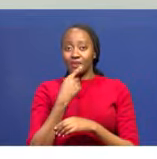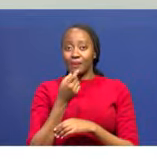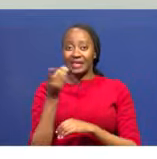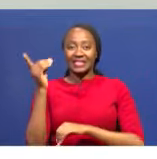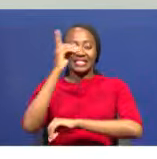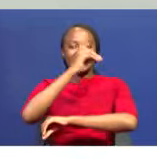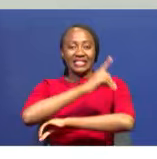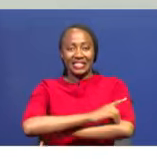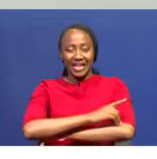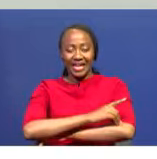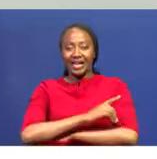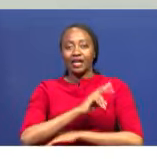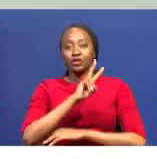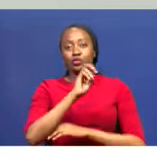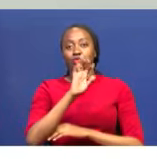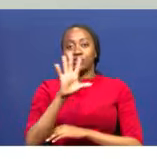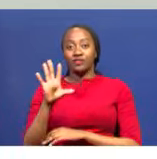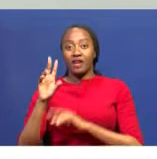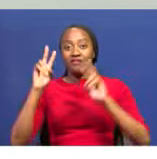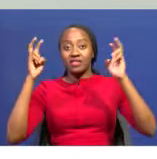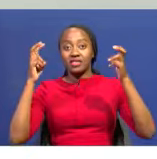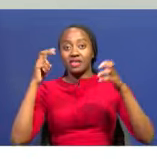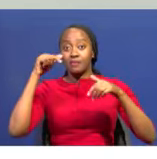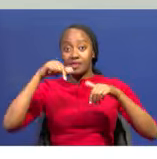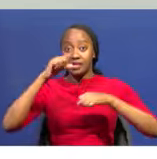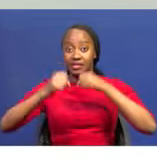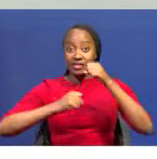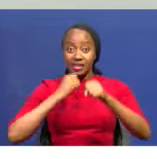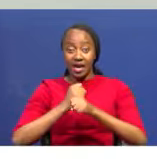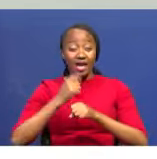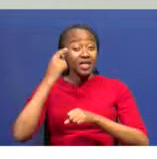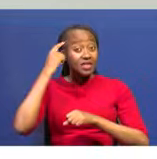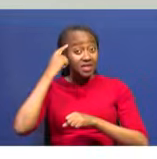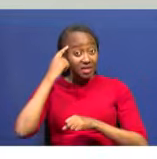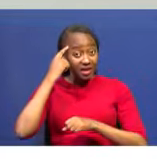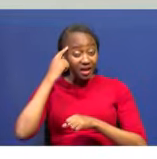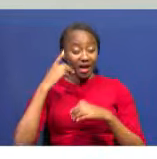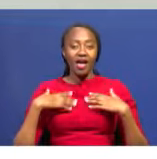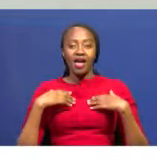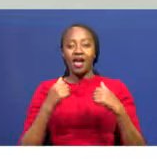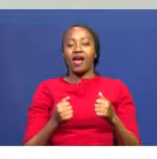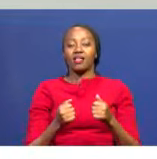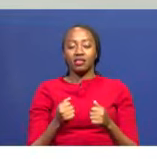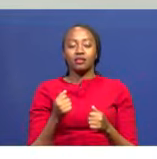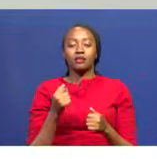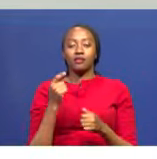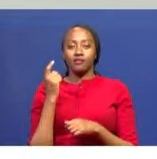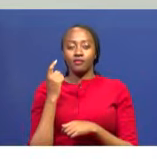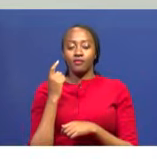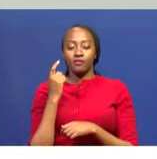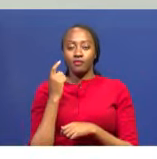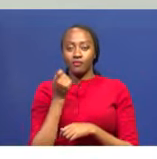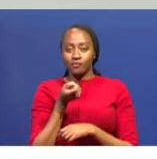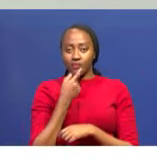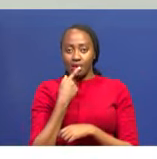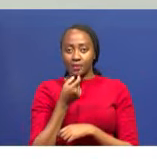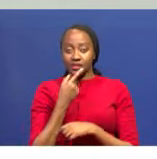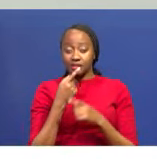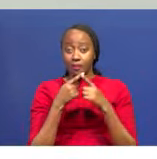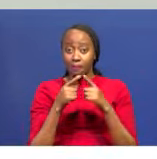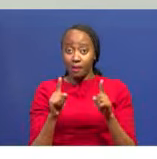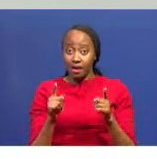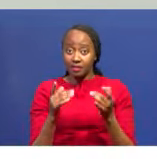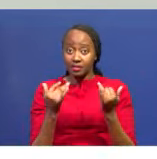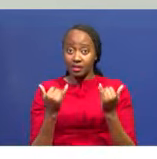September 2025 with the theme of this year being Think Health Pharmacist. And of course we'll be focusing on that, but also being informed that